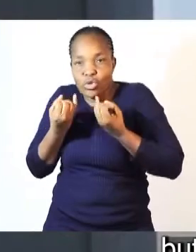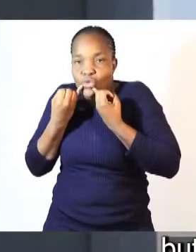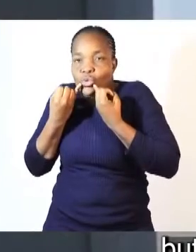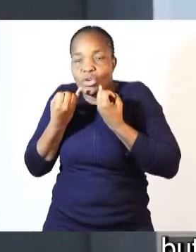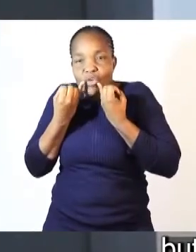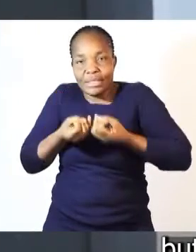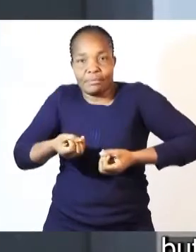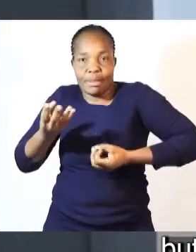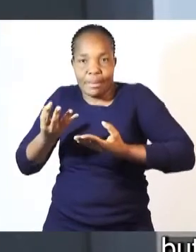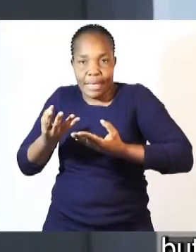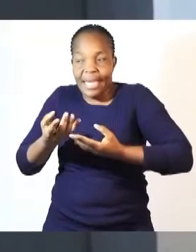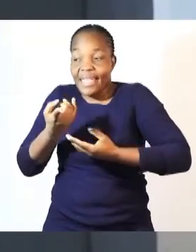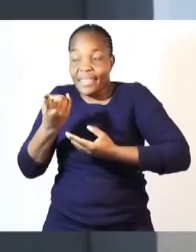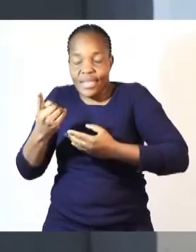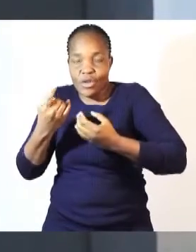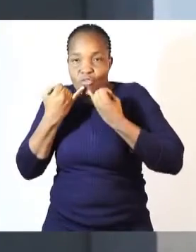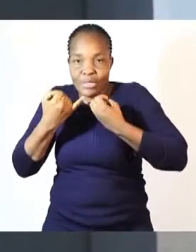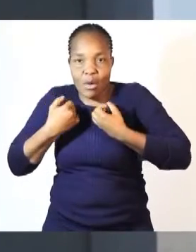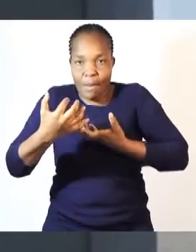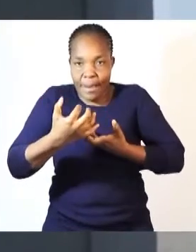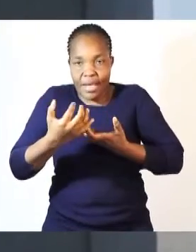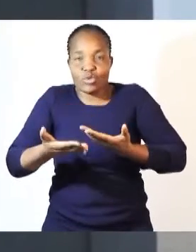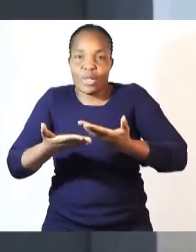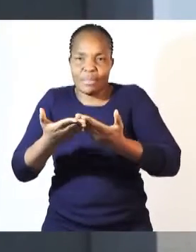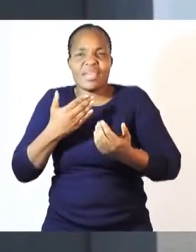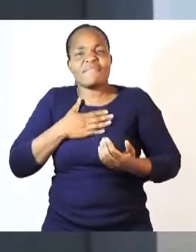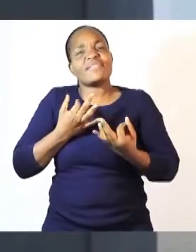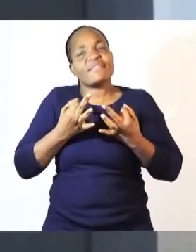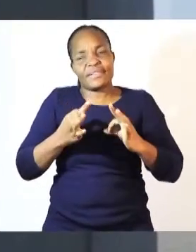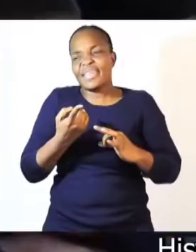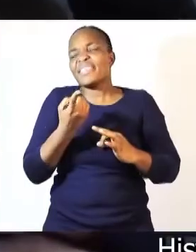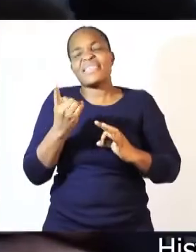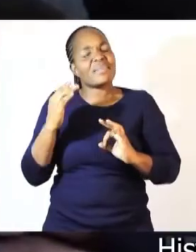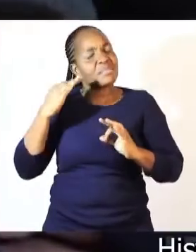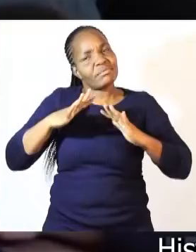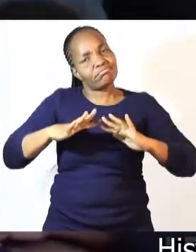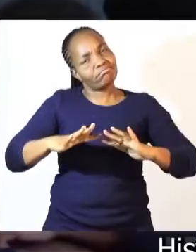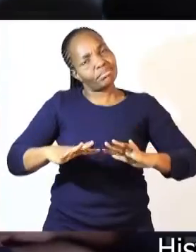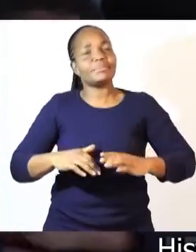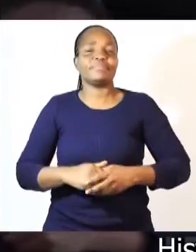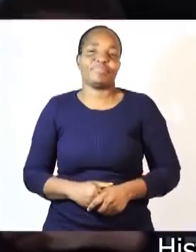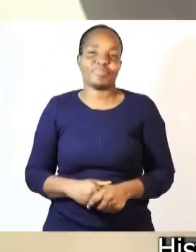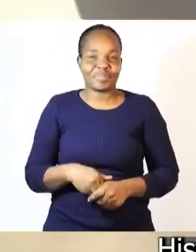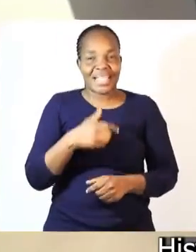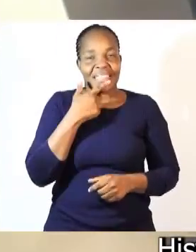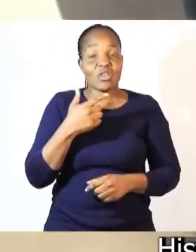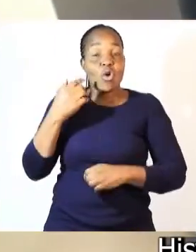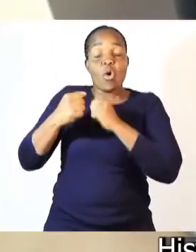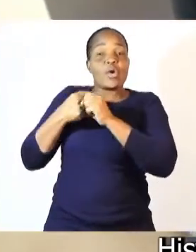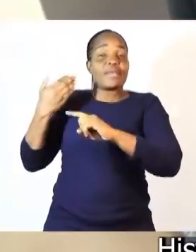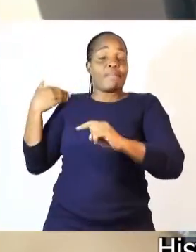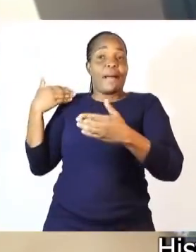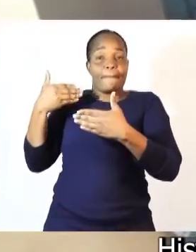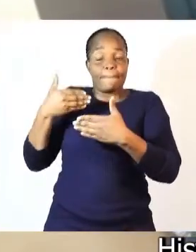you guys require out there. Feel free, the guys are friendly. Thank you. Historically, there has been a lack of